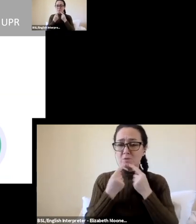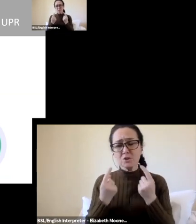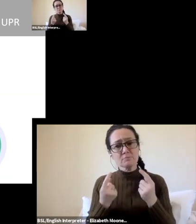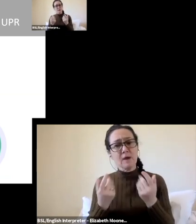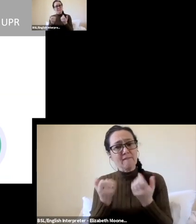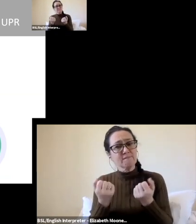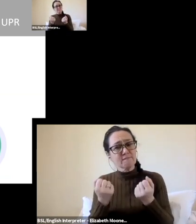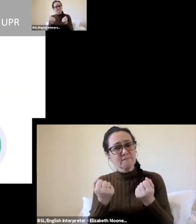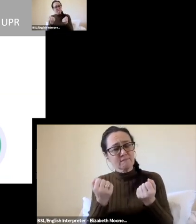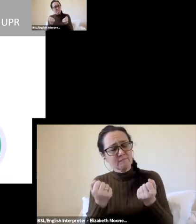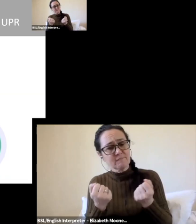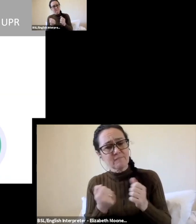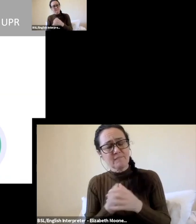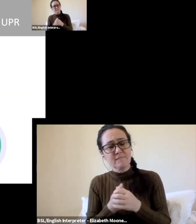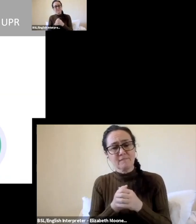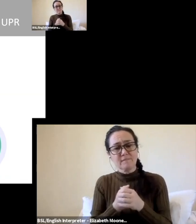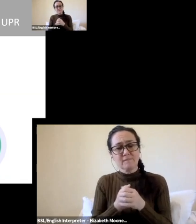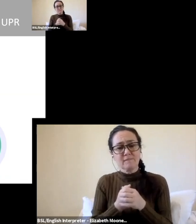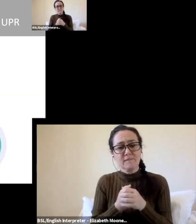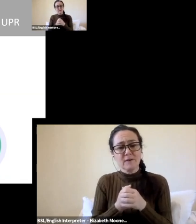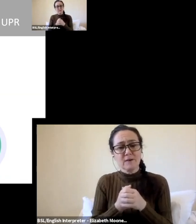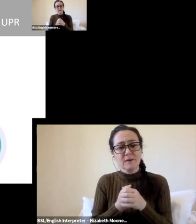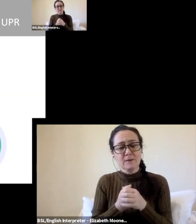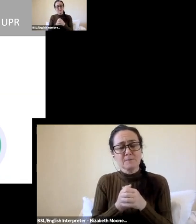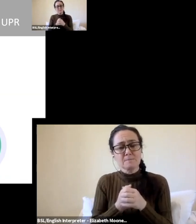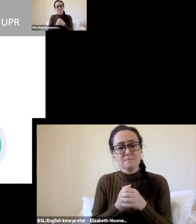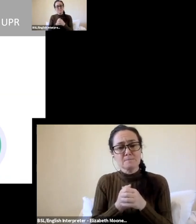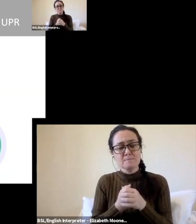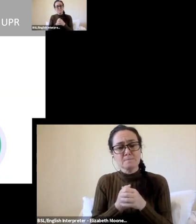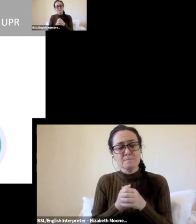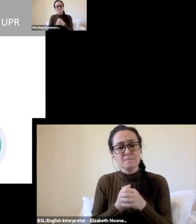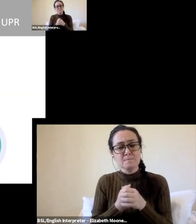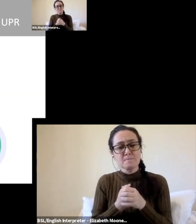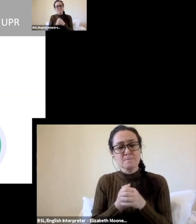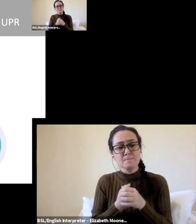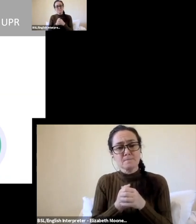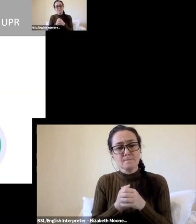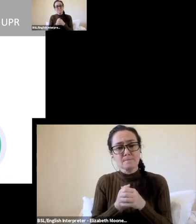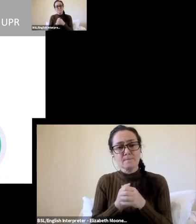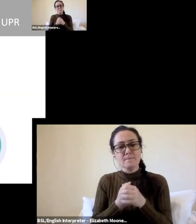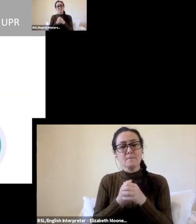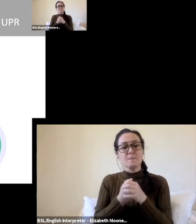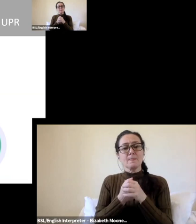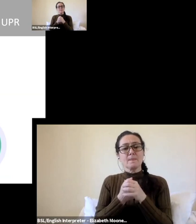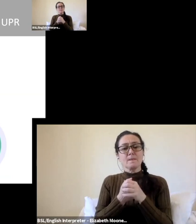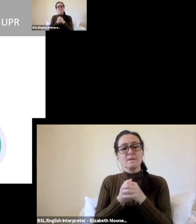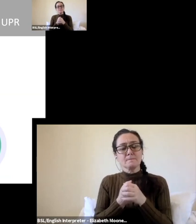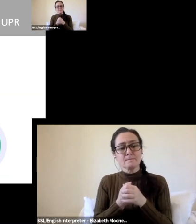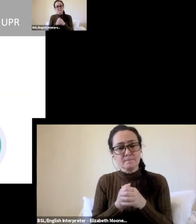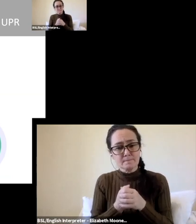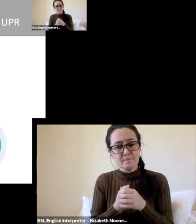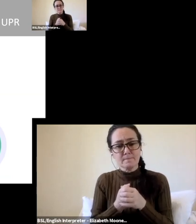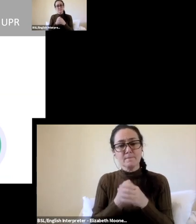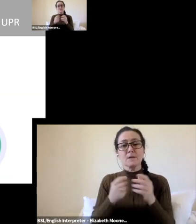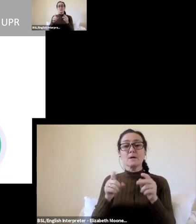it actually has a much more impact to complement the efforts that you have made in